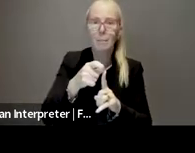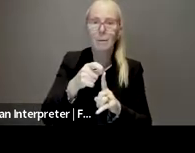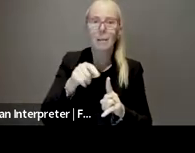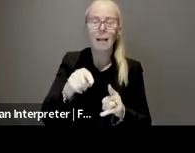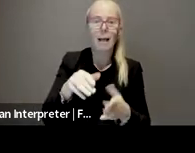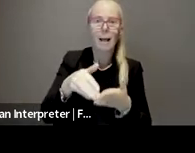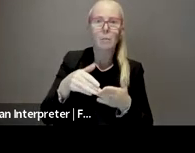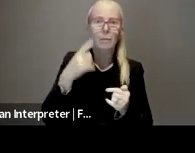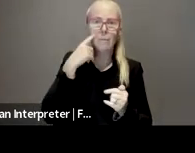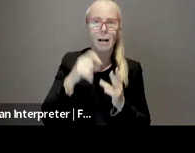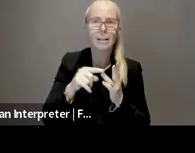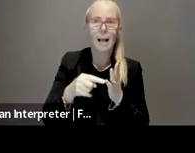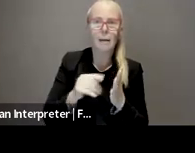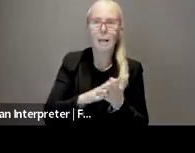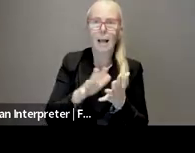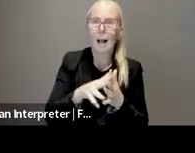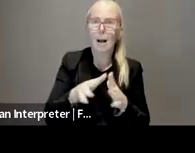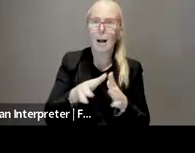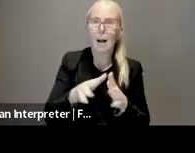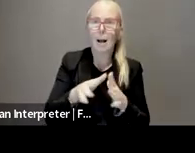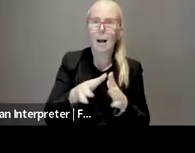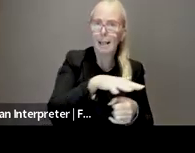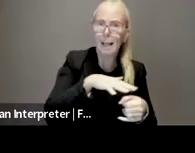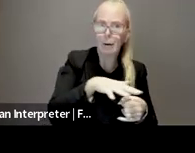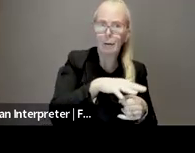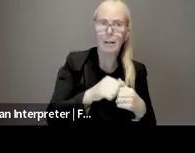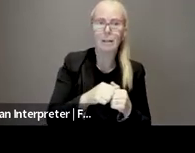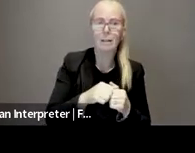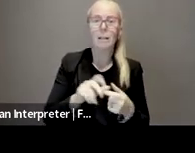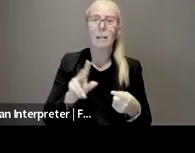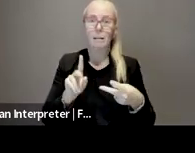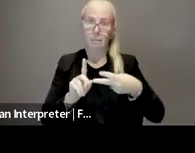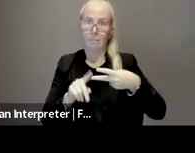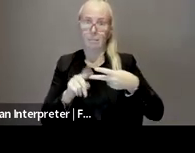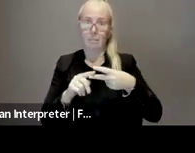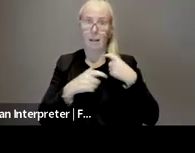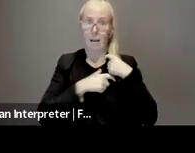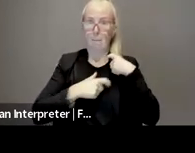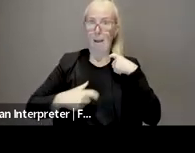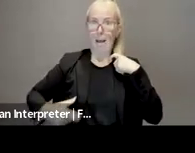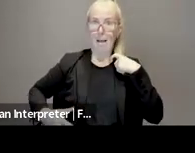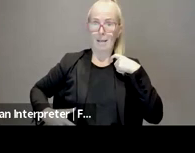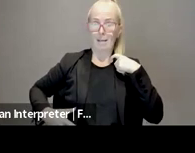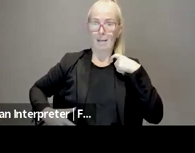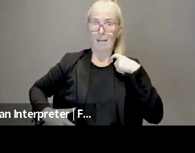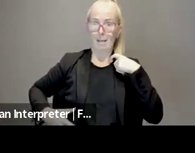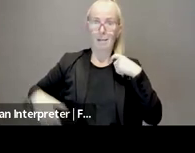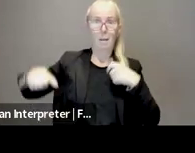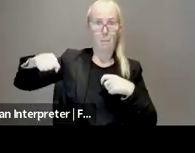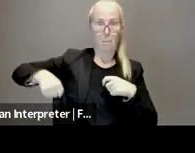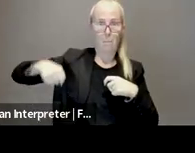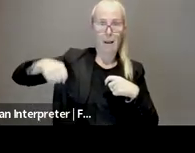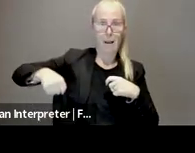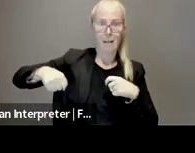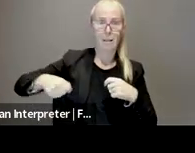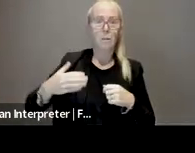second is a bag that enables the wearer to use their phone's camera and control VoiceOver or another screen reader without needing to devote